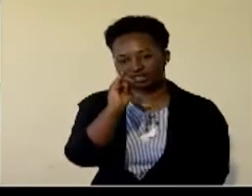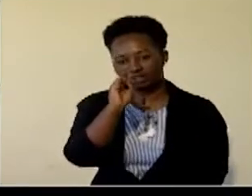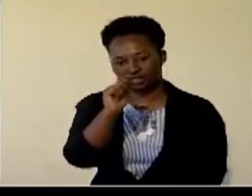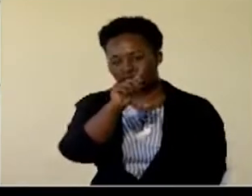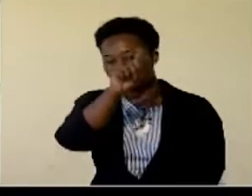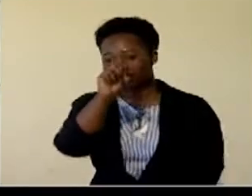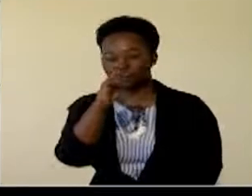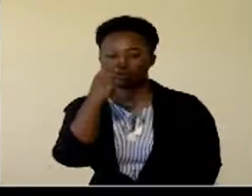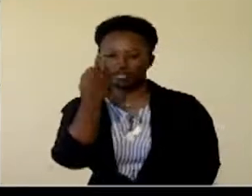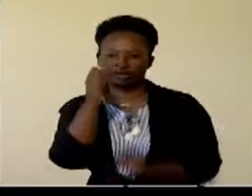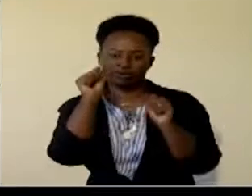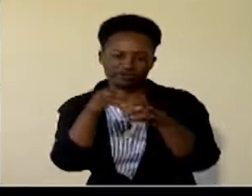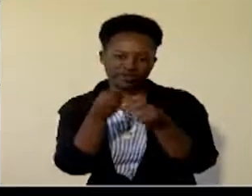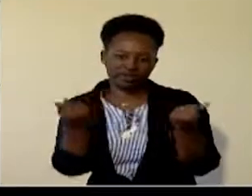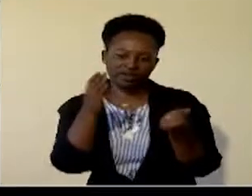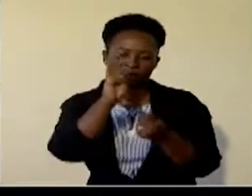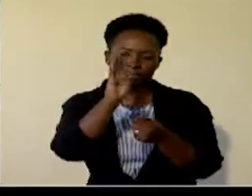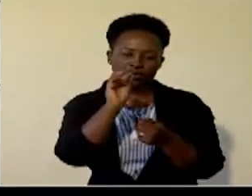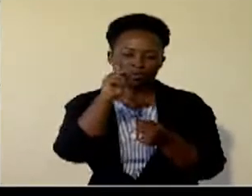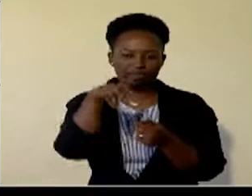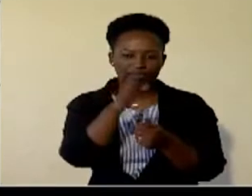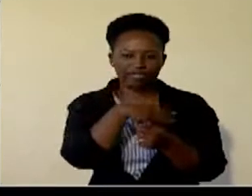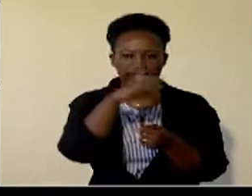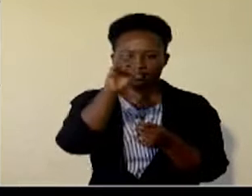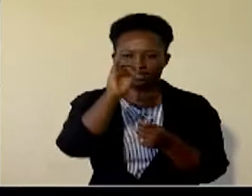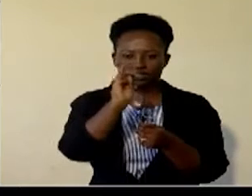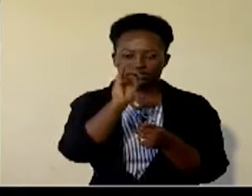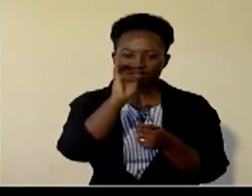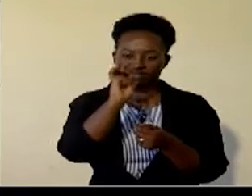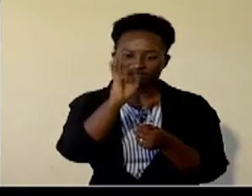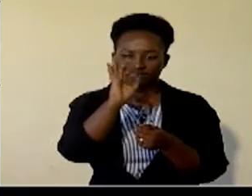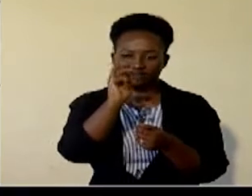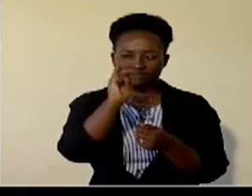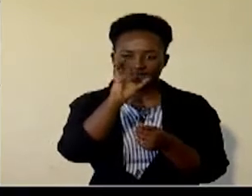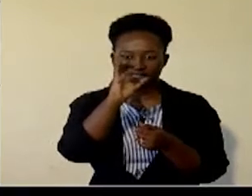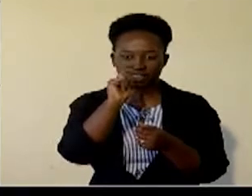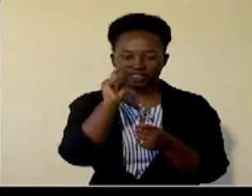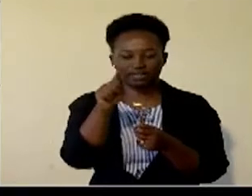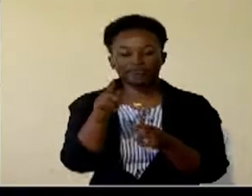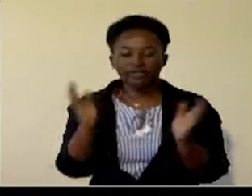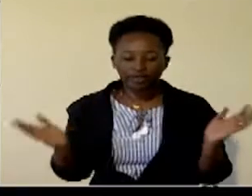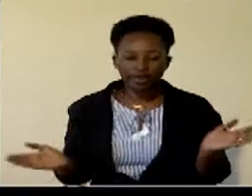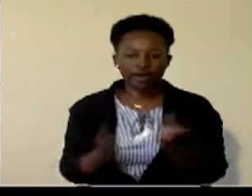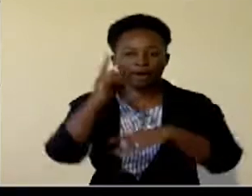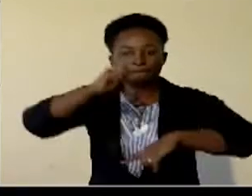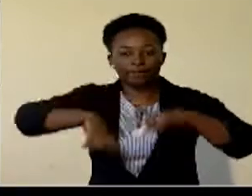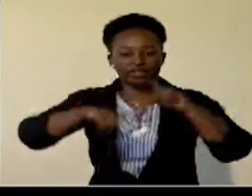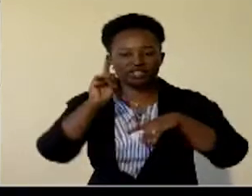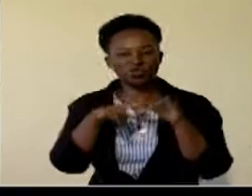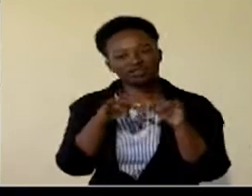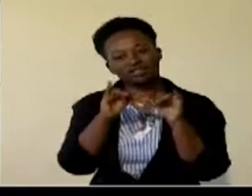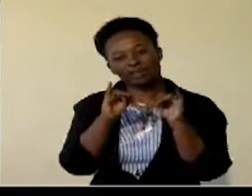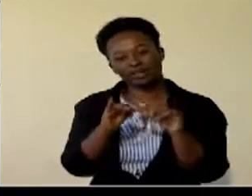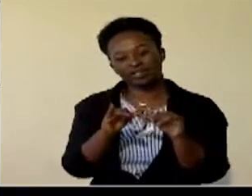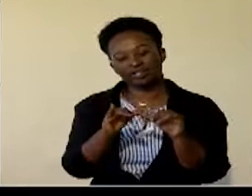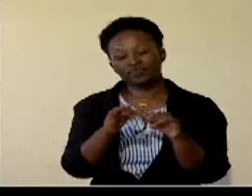to solve BOP deficit, it is encouraging political stability in the country. Encouraging political stability. Now,